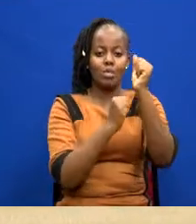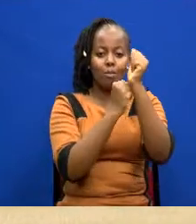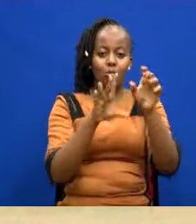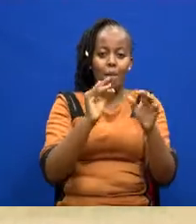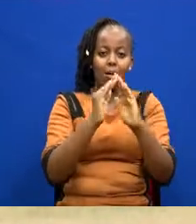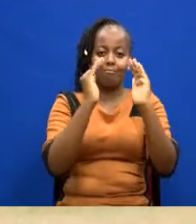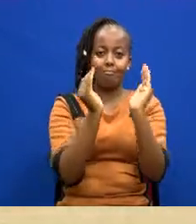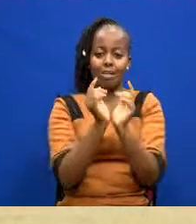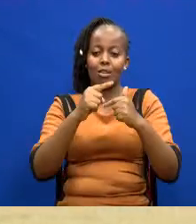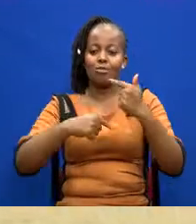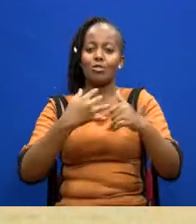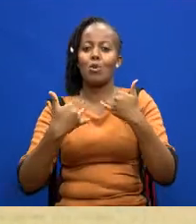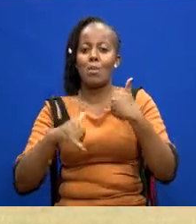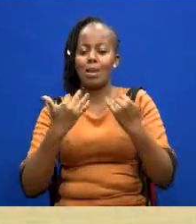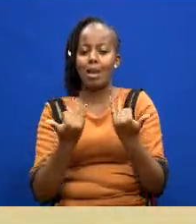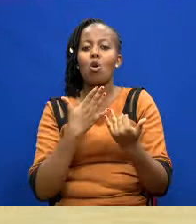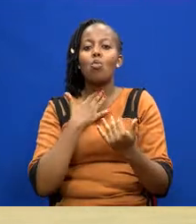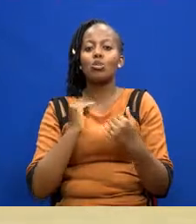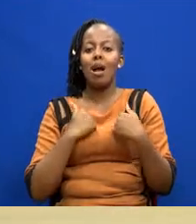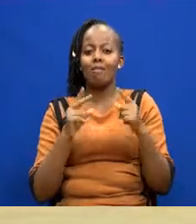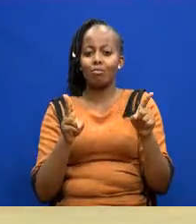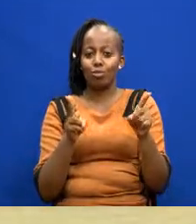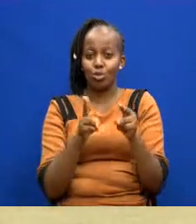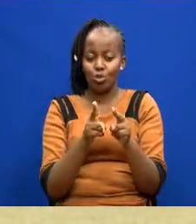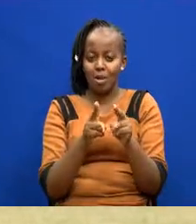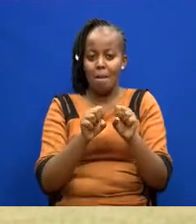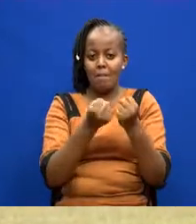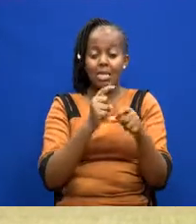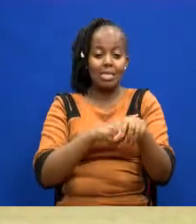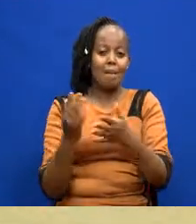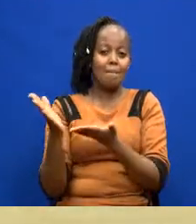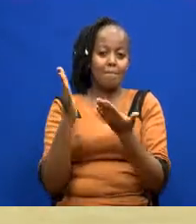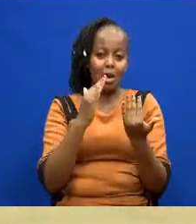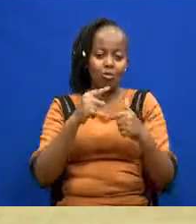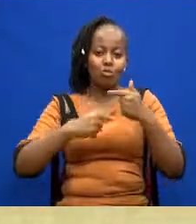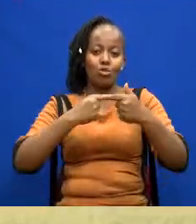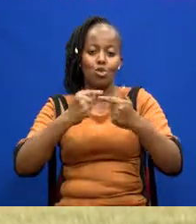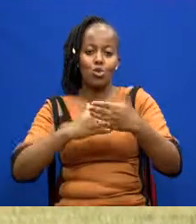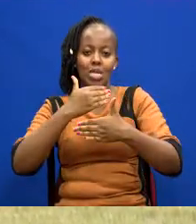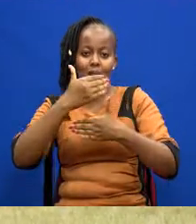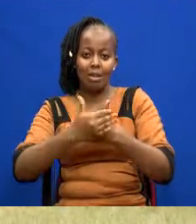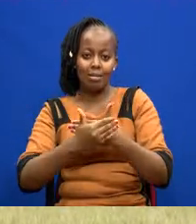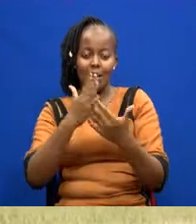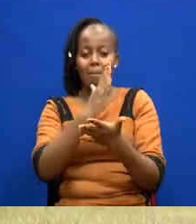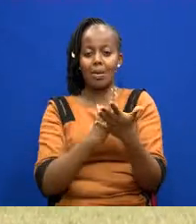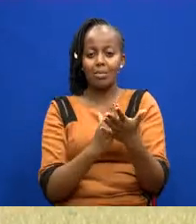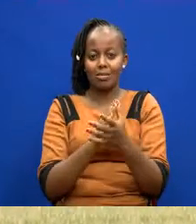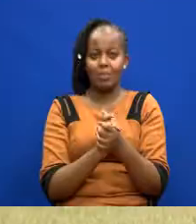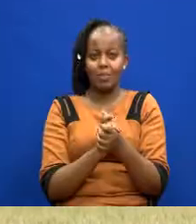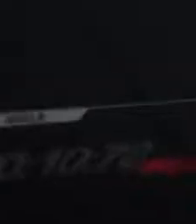pick up the ball and play on. We're going to have a short water break. When we come back, we move on to the next